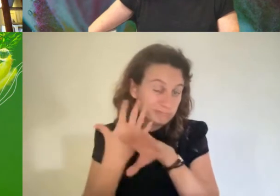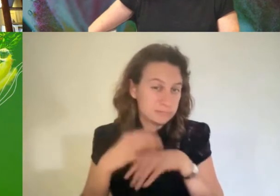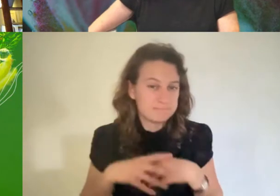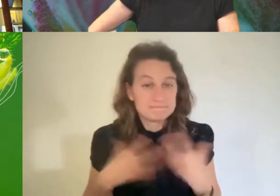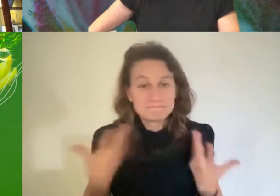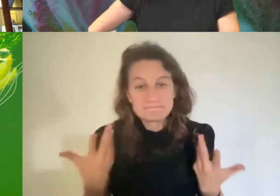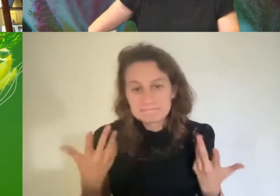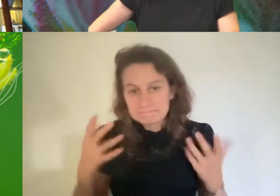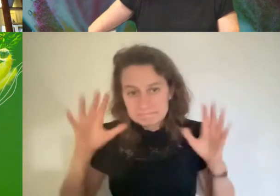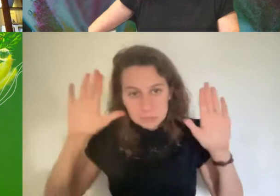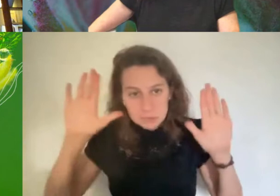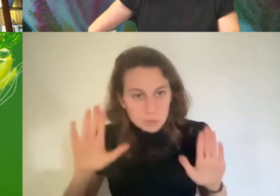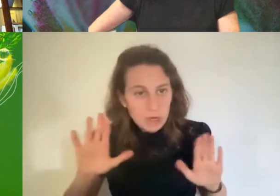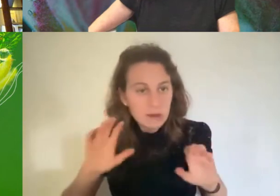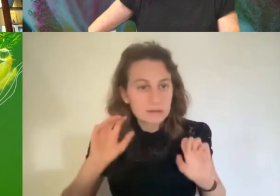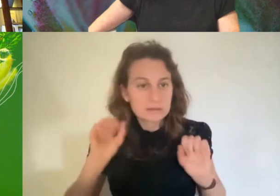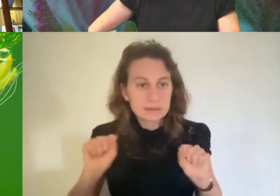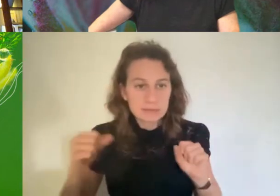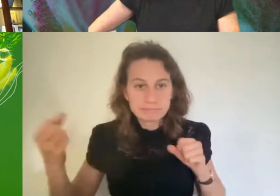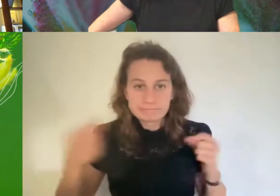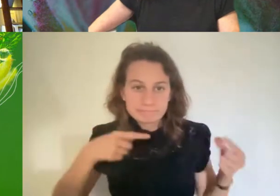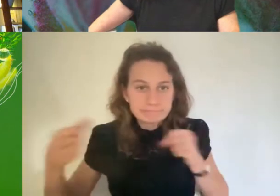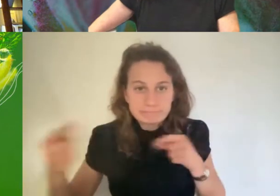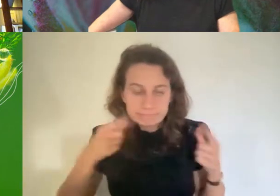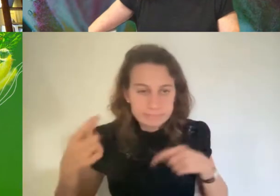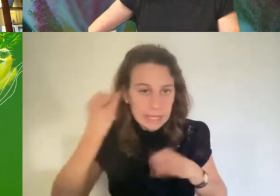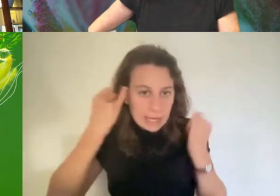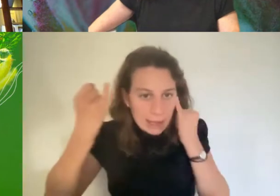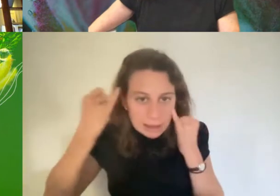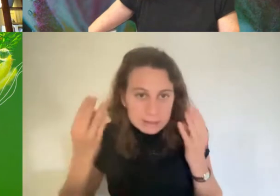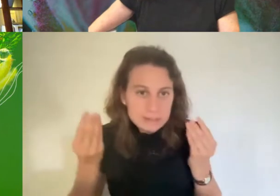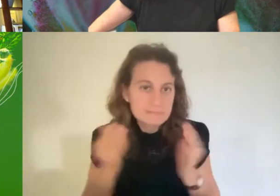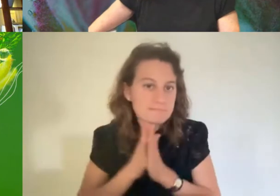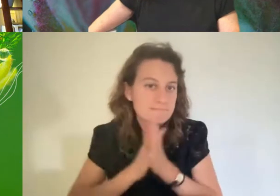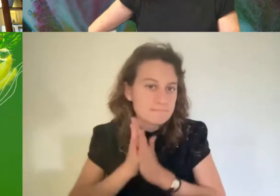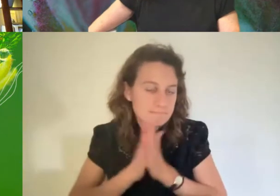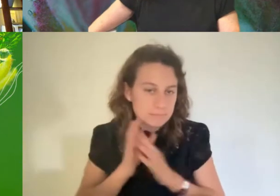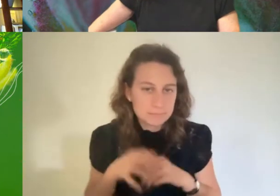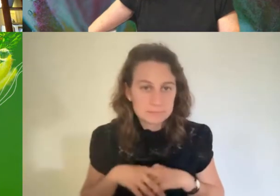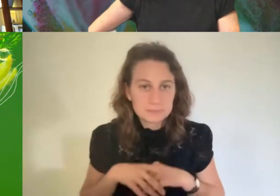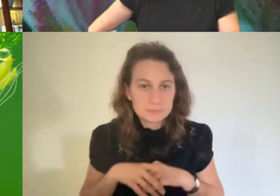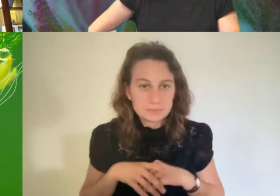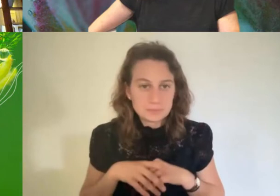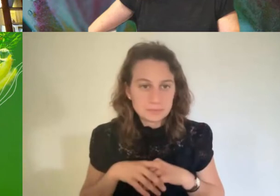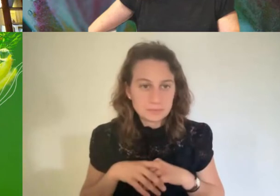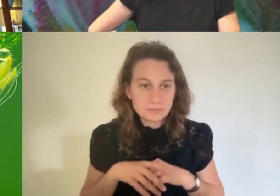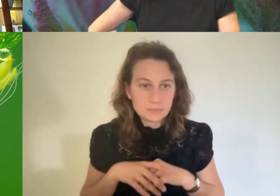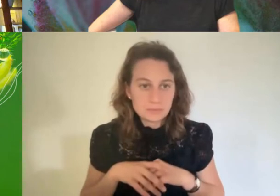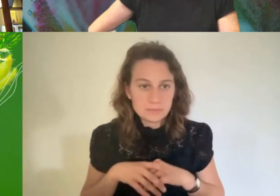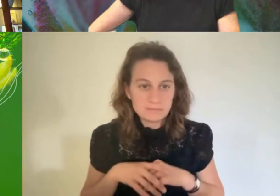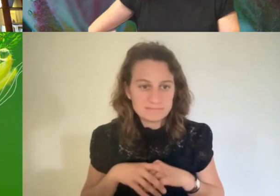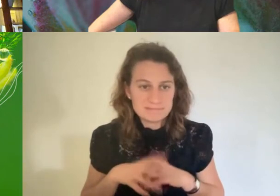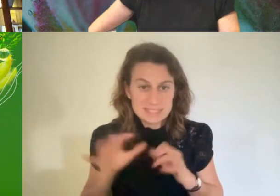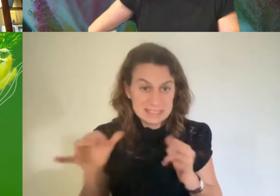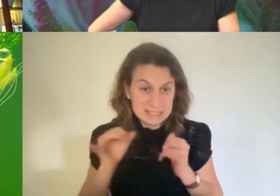great. We are able to bounce back ideas from each other, but it's not the